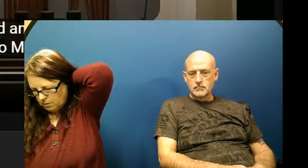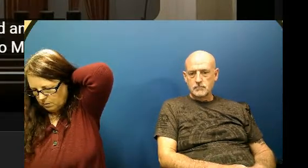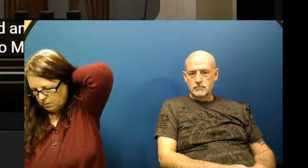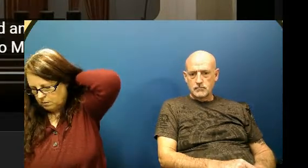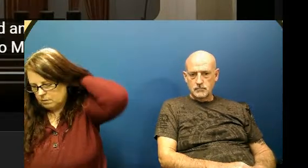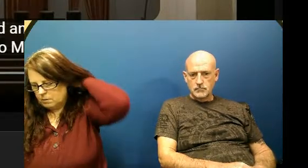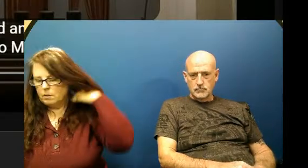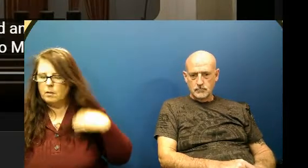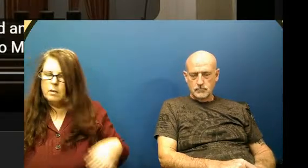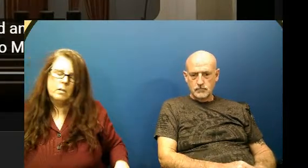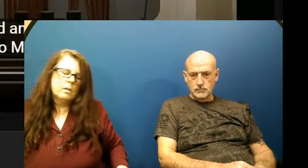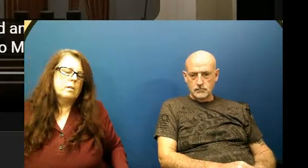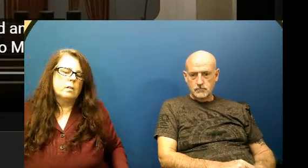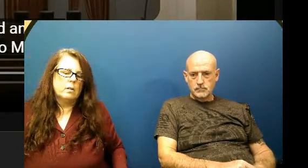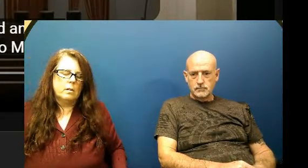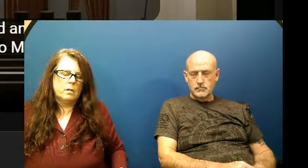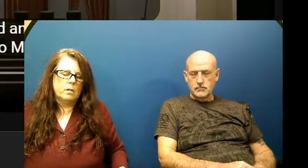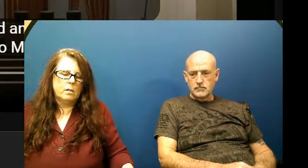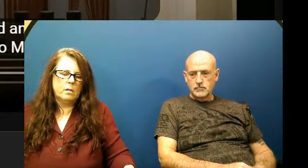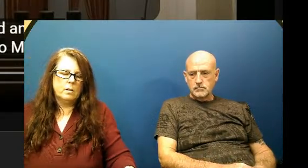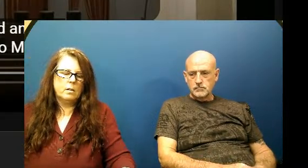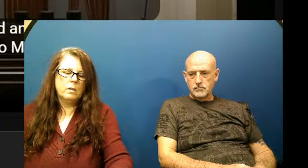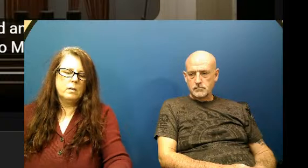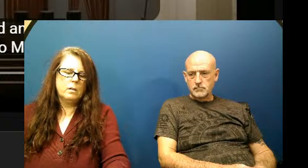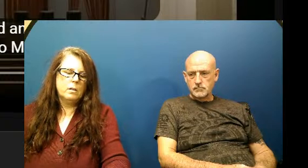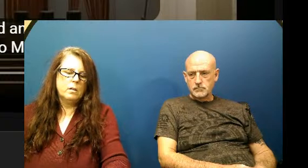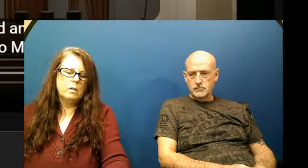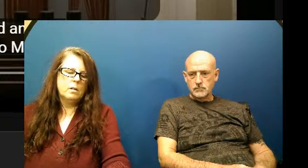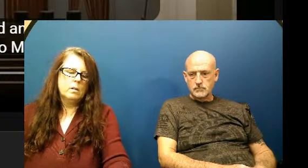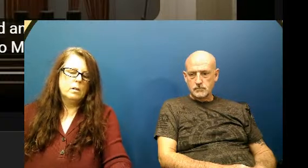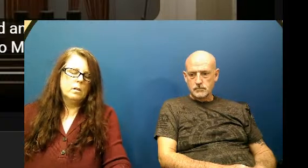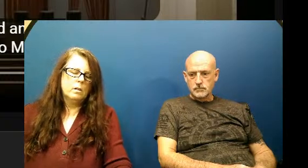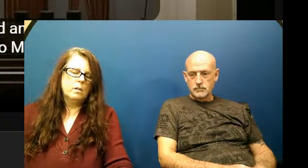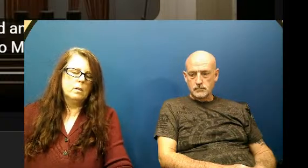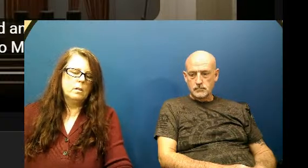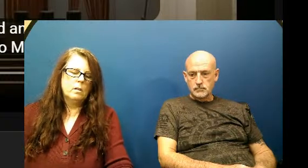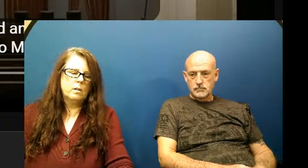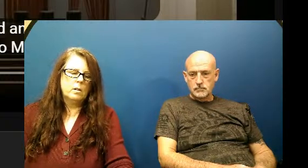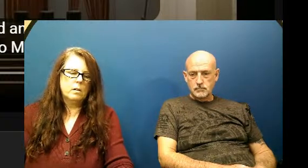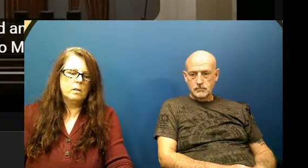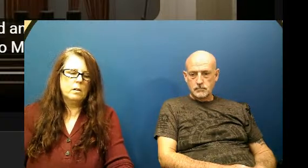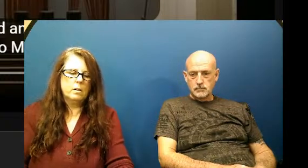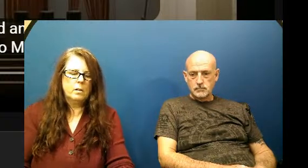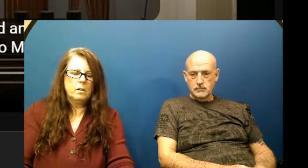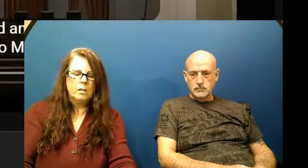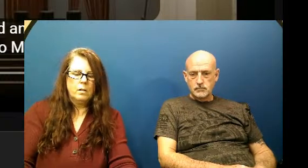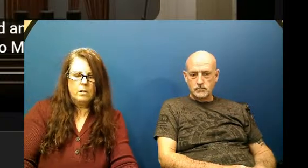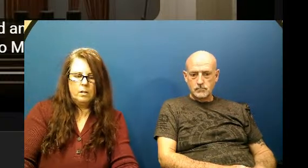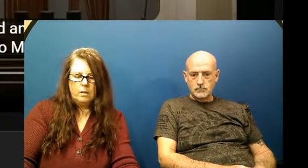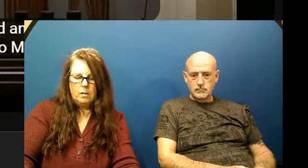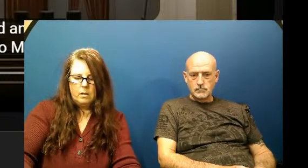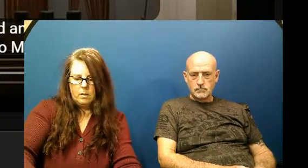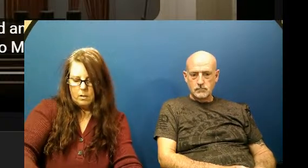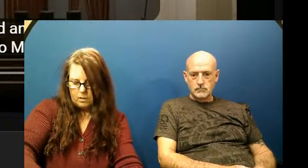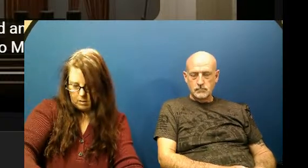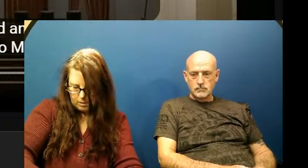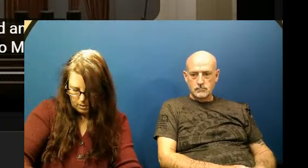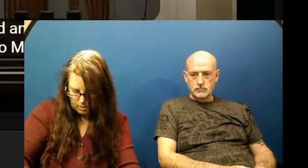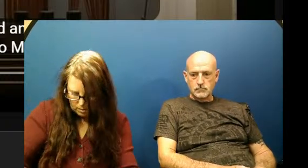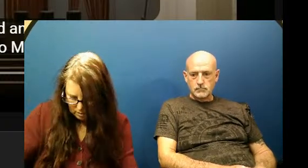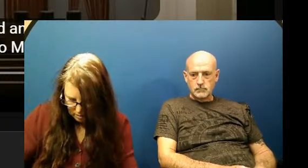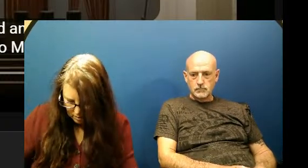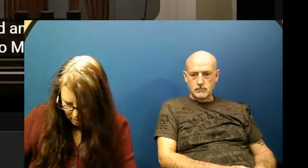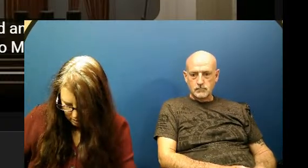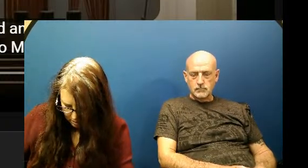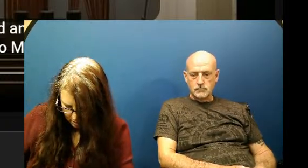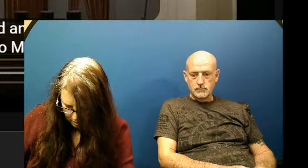by a foreign adversary nation. Now, I understand my friends to say— What difference does that make? The difference is that there is no protected First Amendment right for